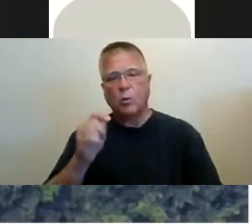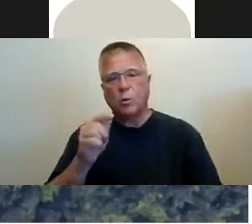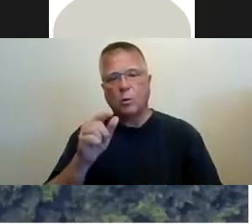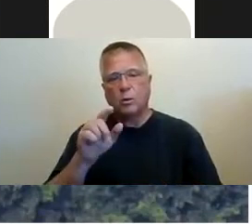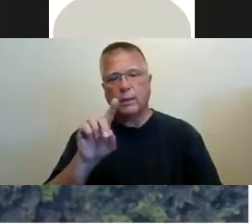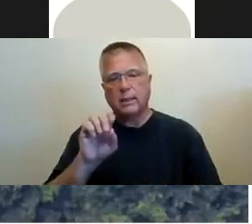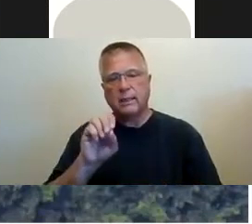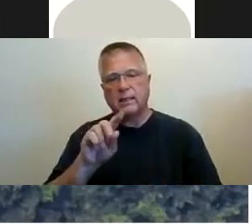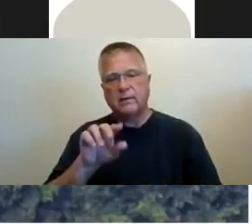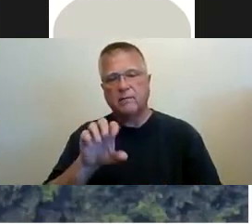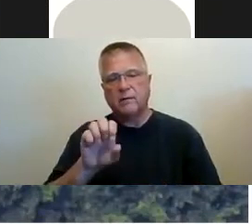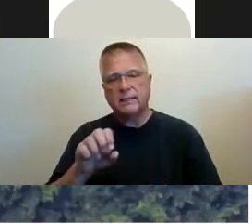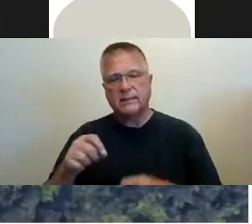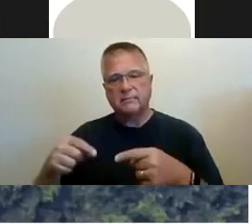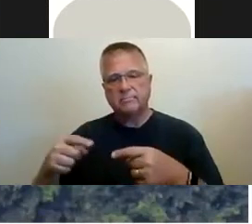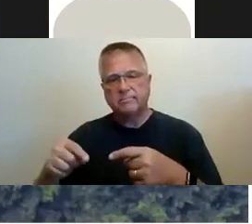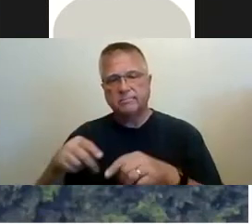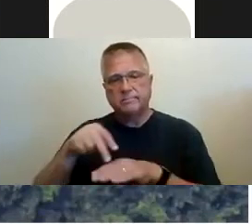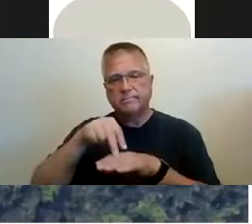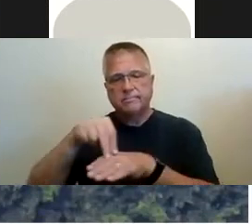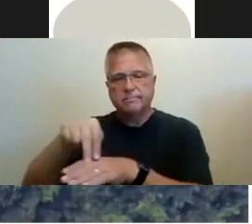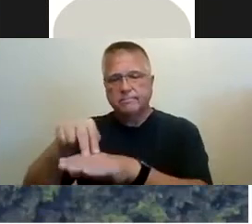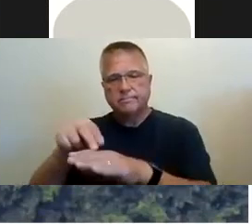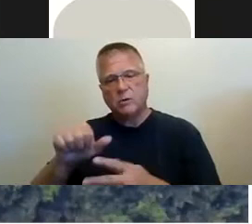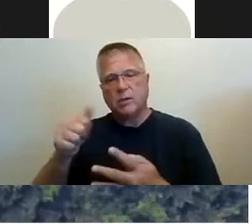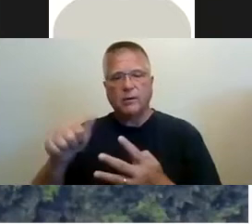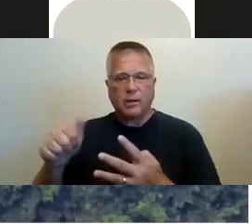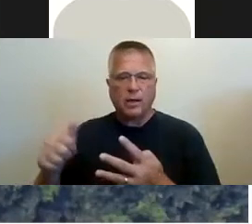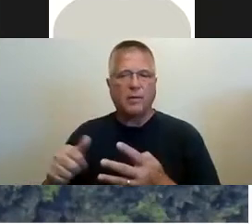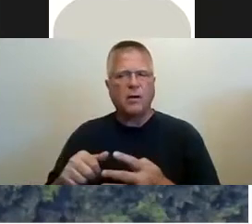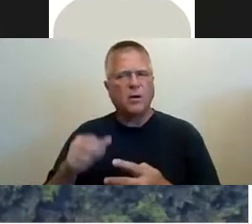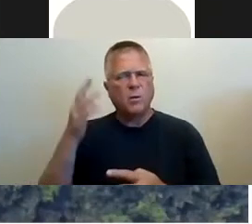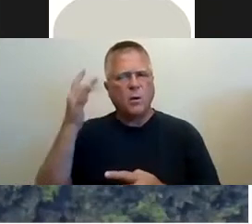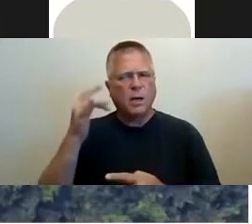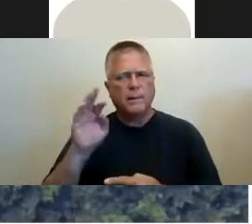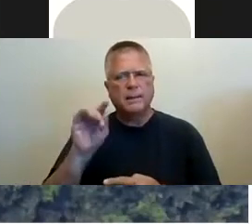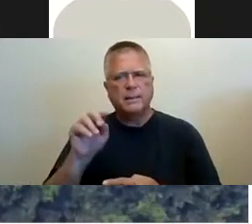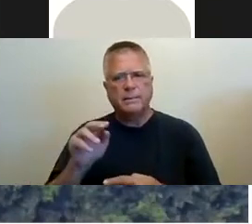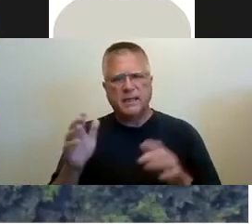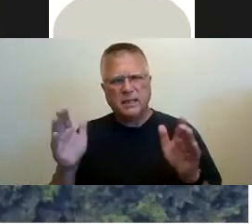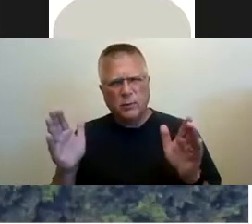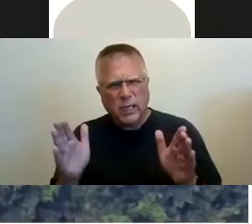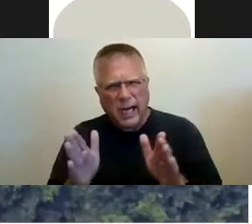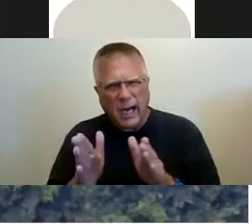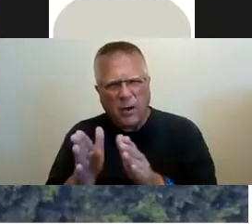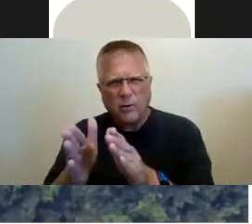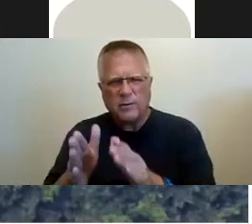use that trail. So yeah, Beacon is very narrow as it goes through there. And so at this point, we're